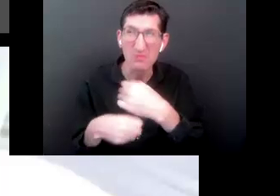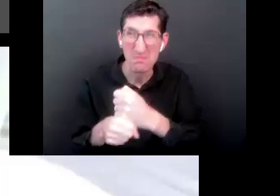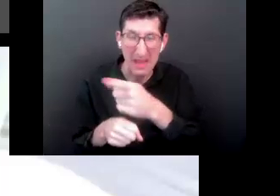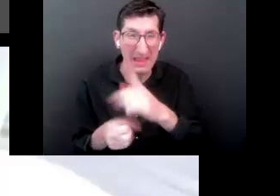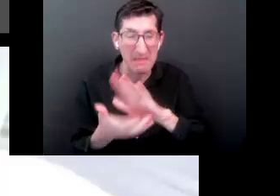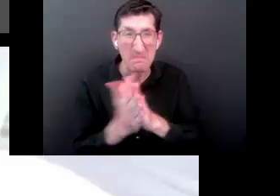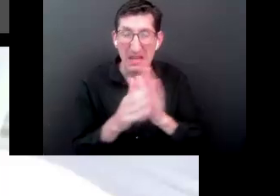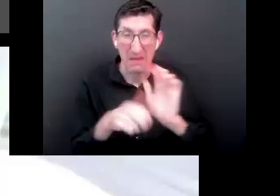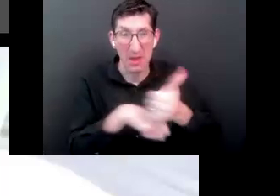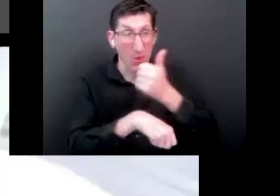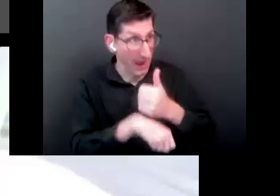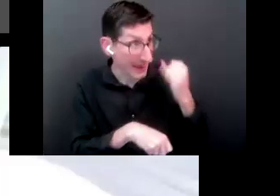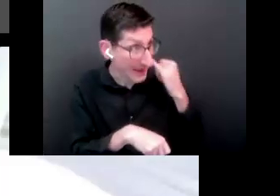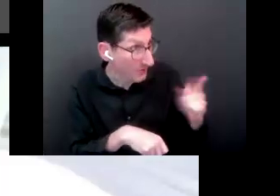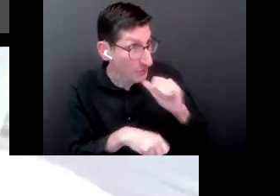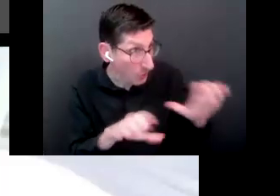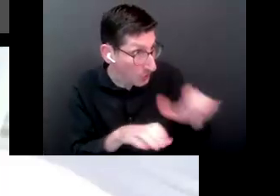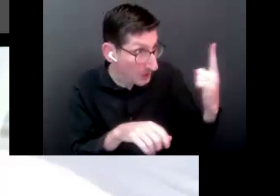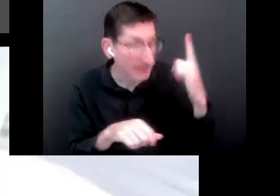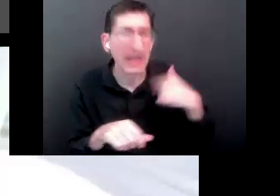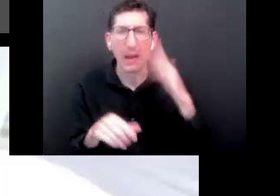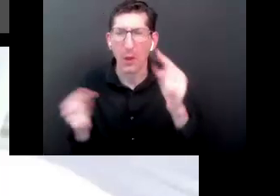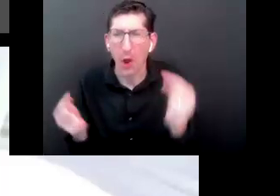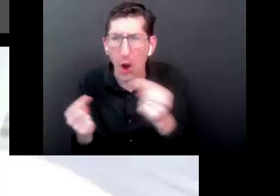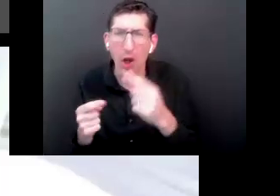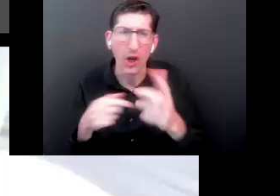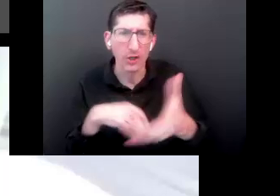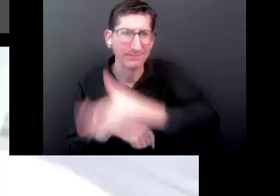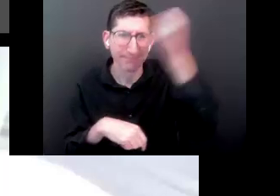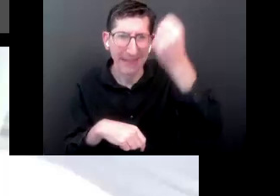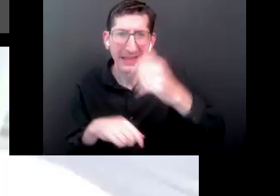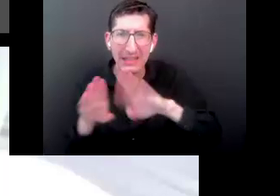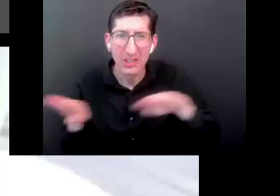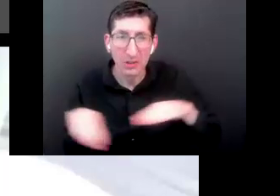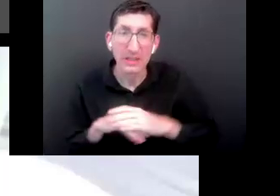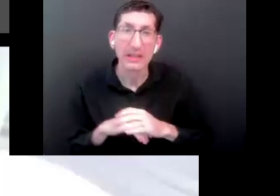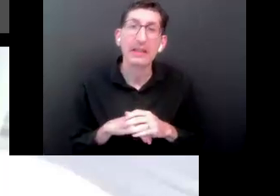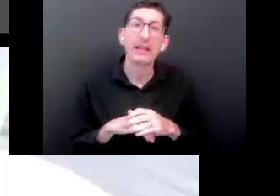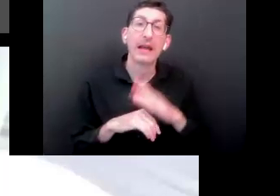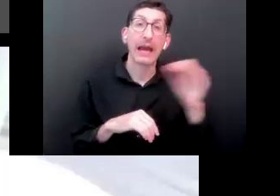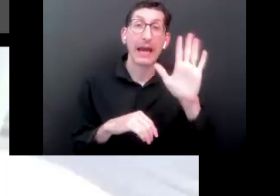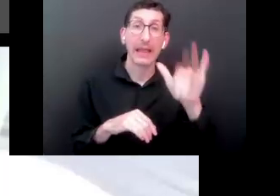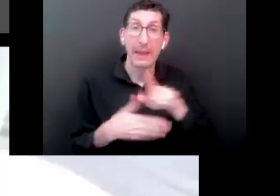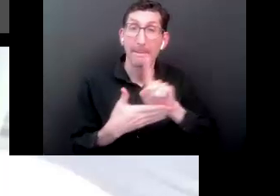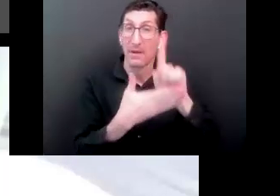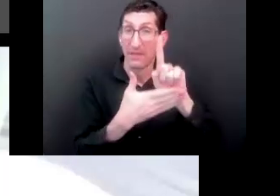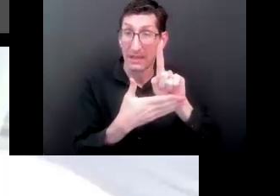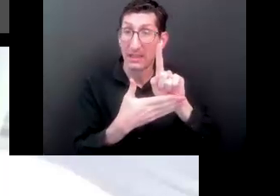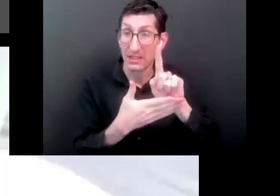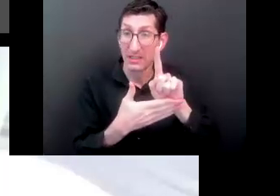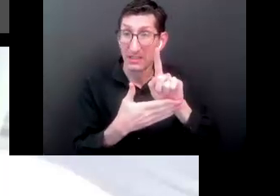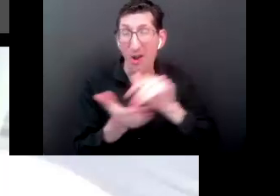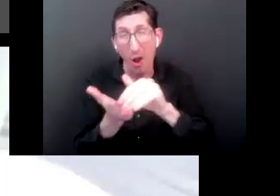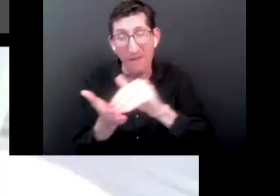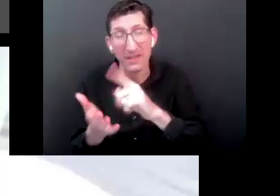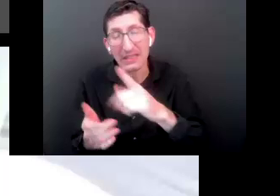pet. And this privilege can be a sense of, sometimes oftentimes because of society, it can be male